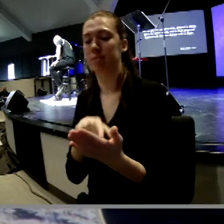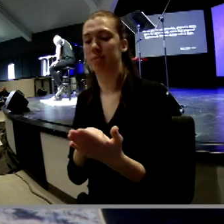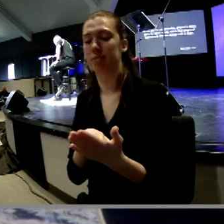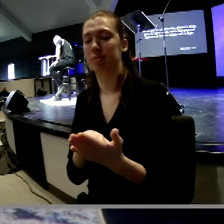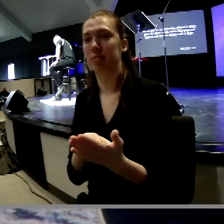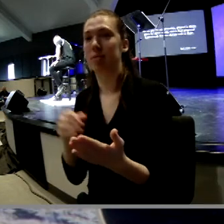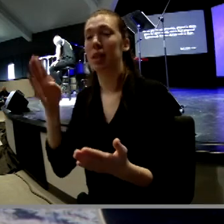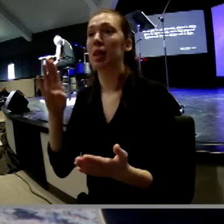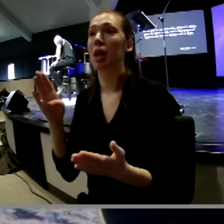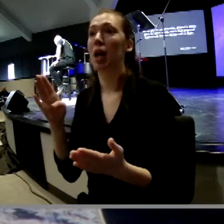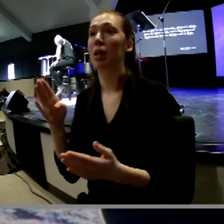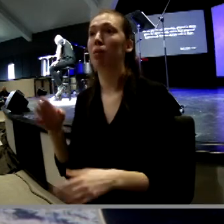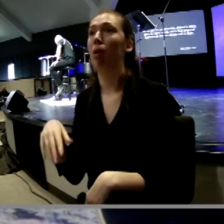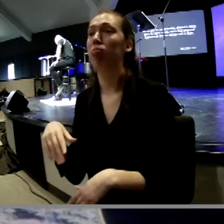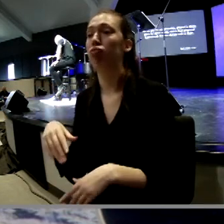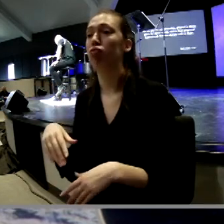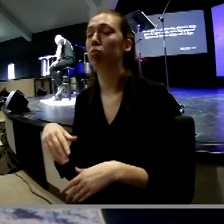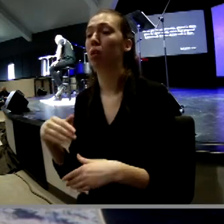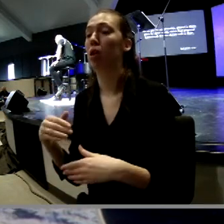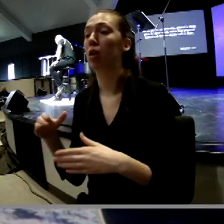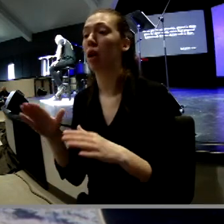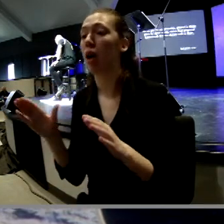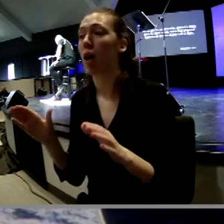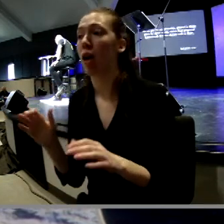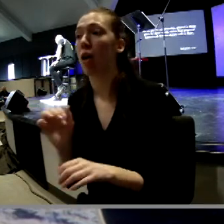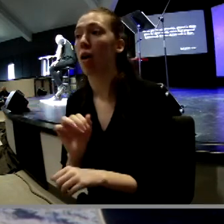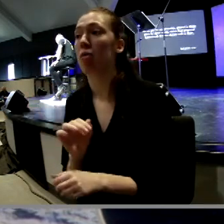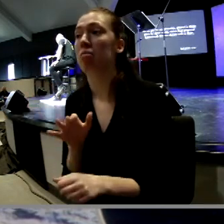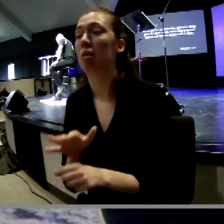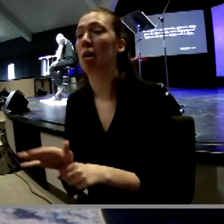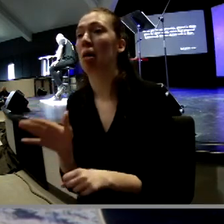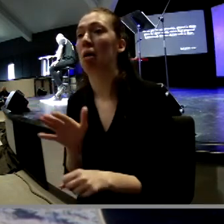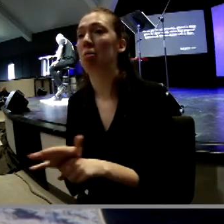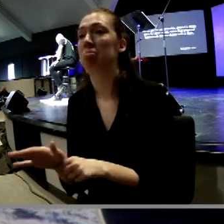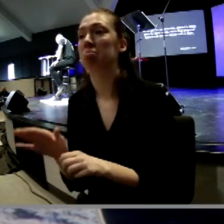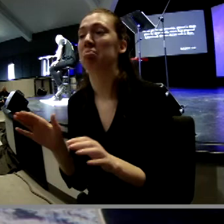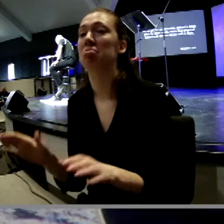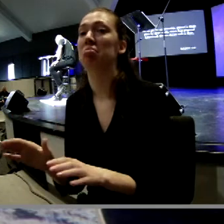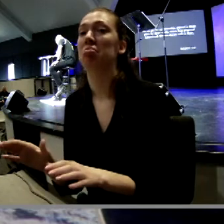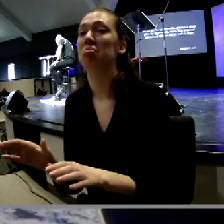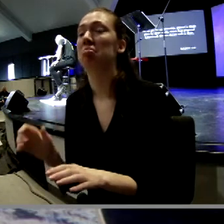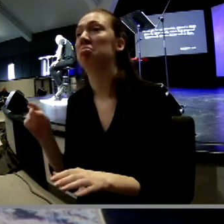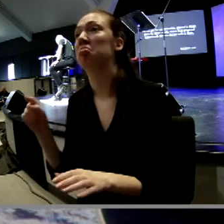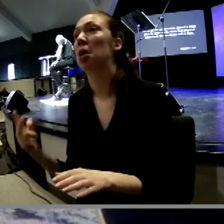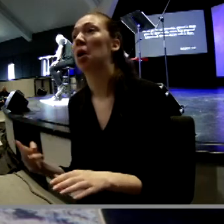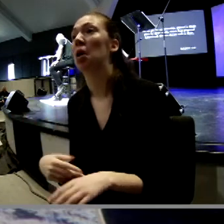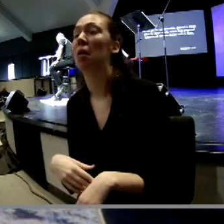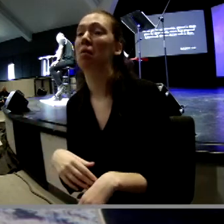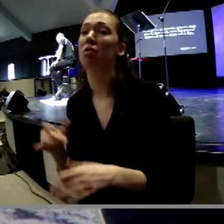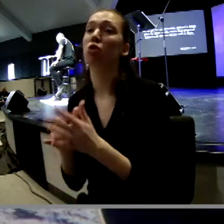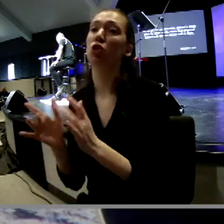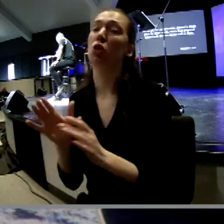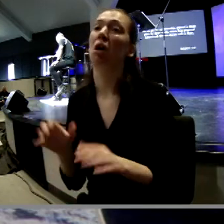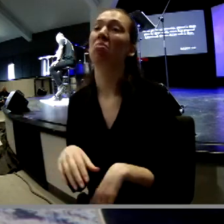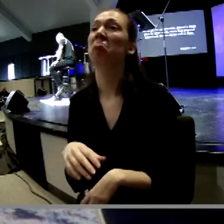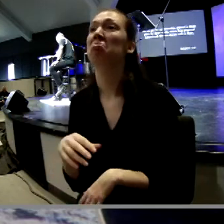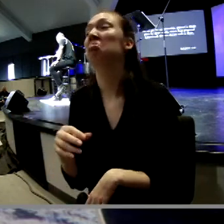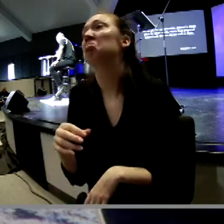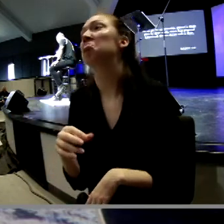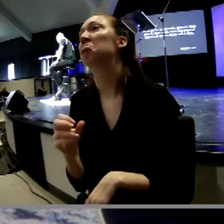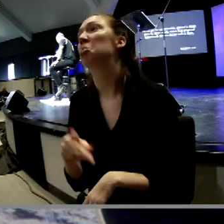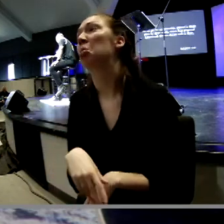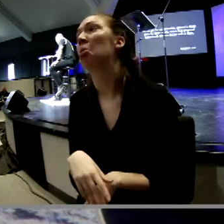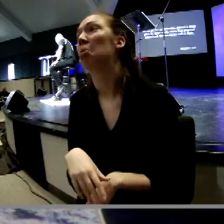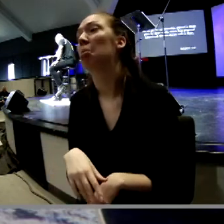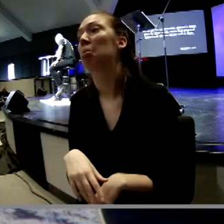God's halfway work, created in Christ Jesus to do okay works that God is hoping we get prepared